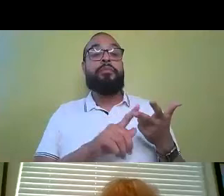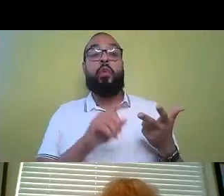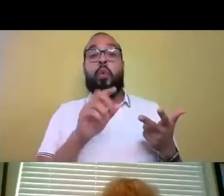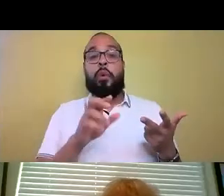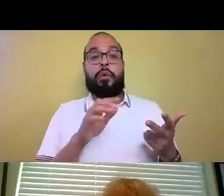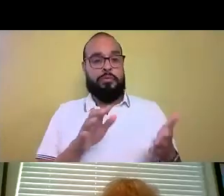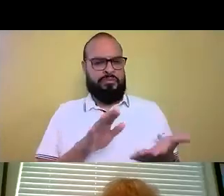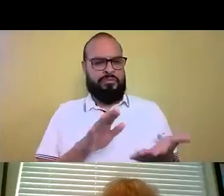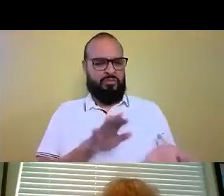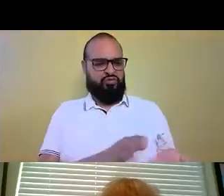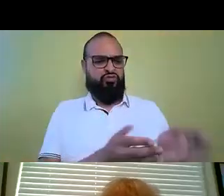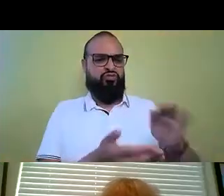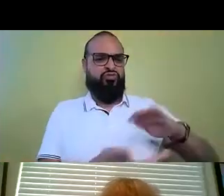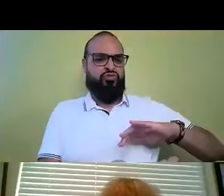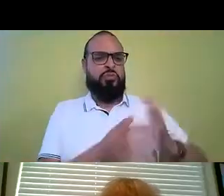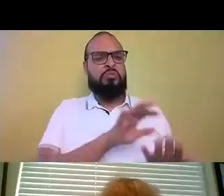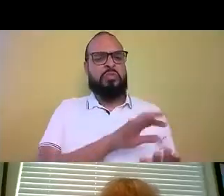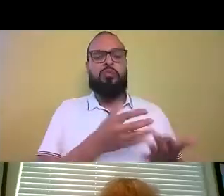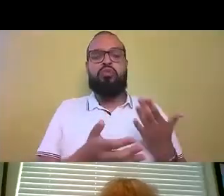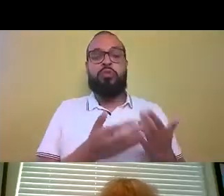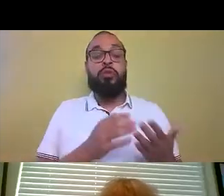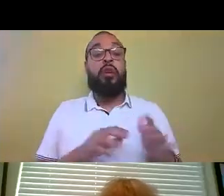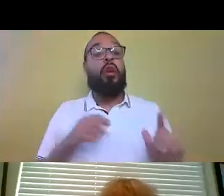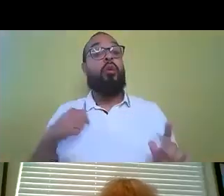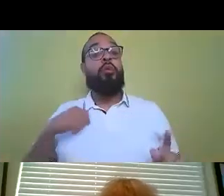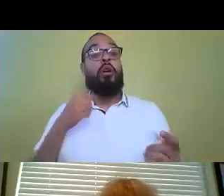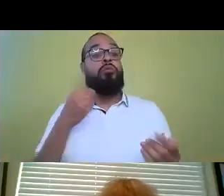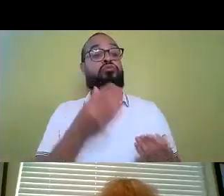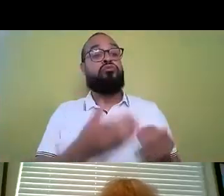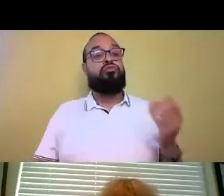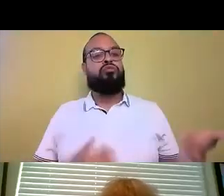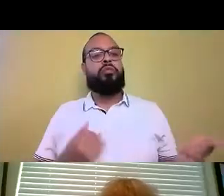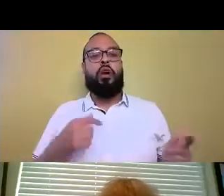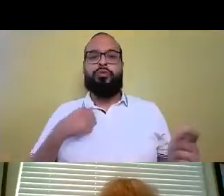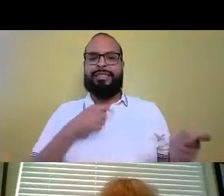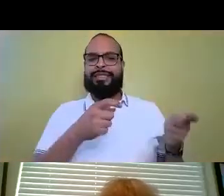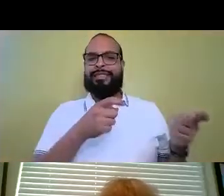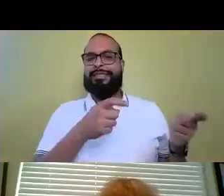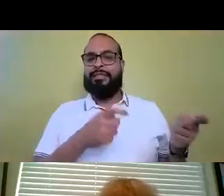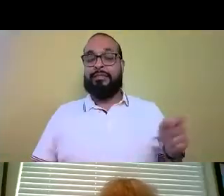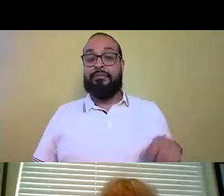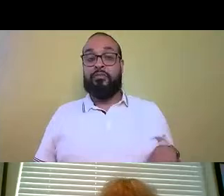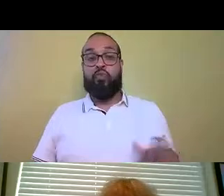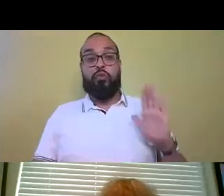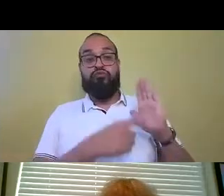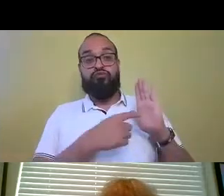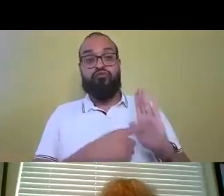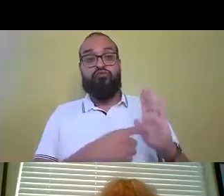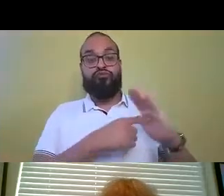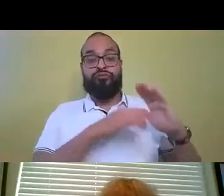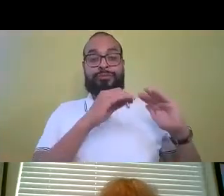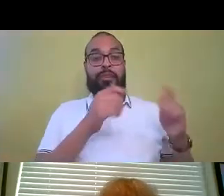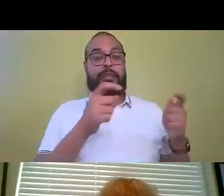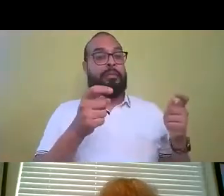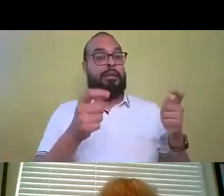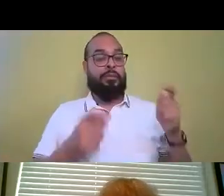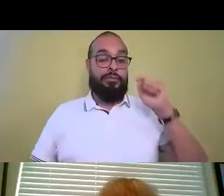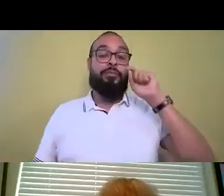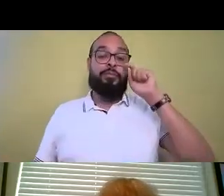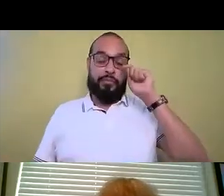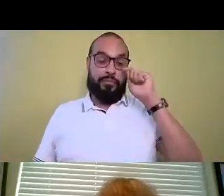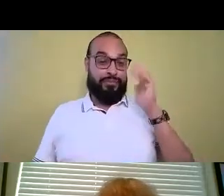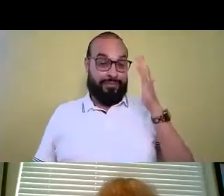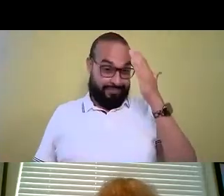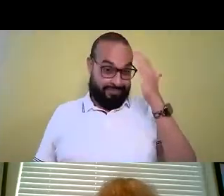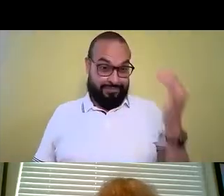body, we're giving the message of regulation to that infant. And we're actually modeling regulatory tools because that infant